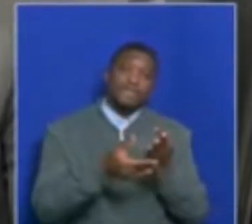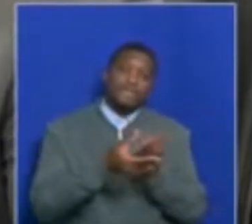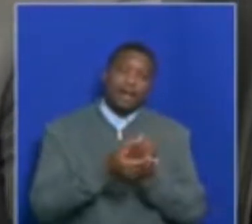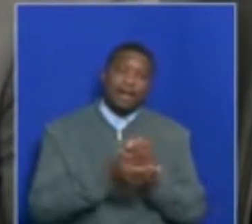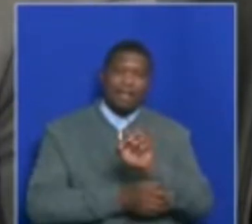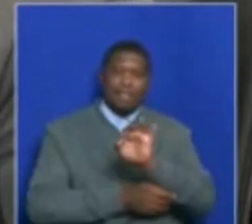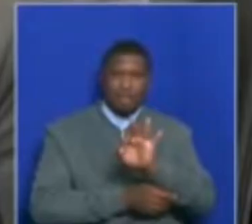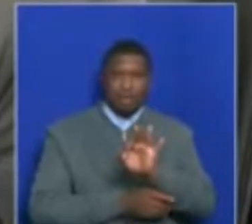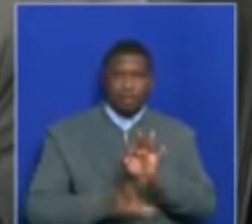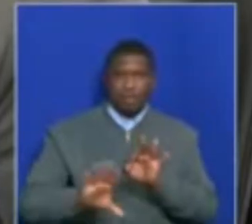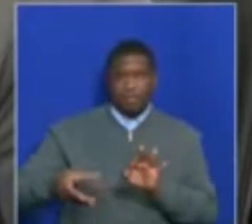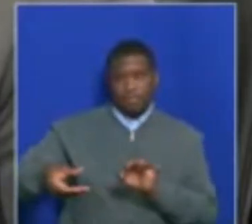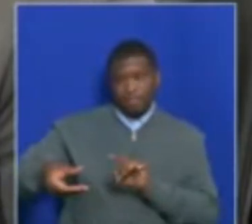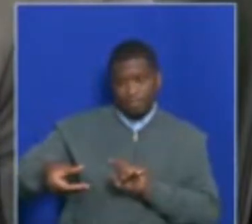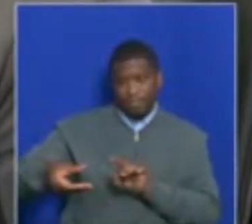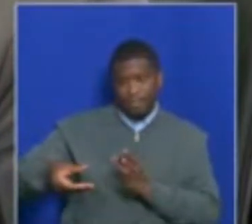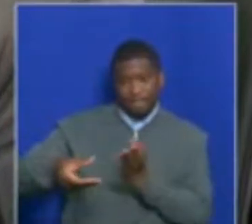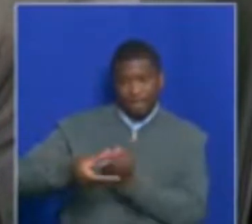Okay.